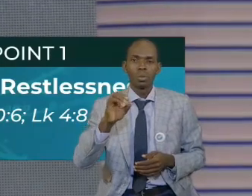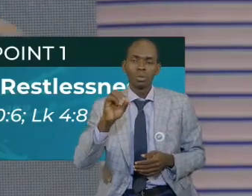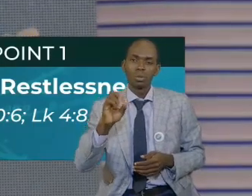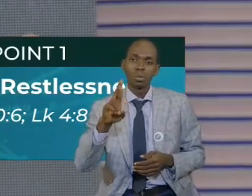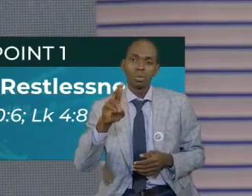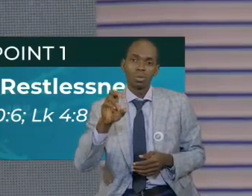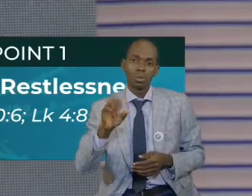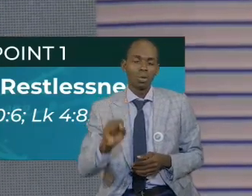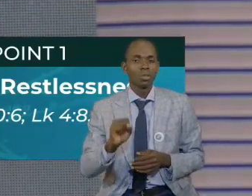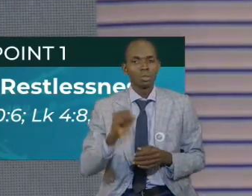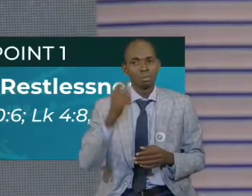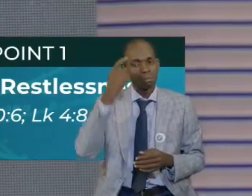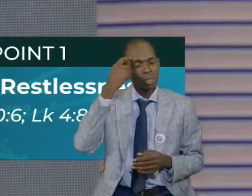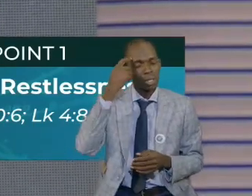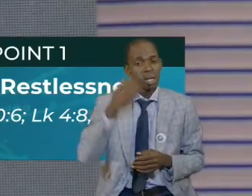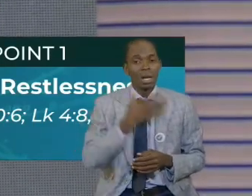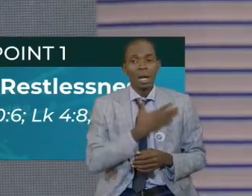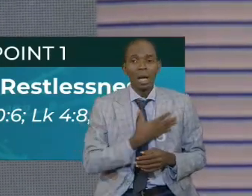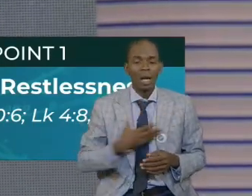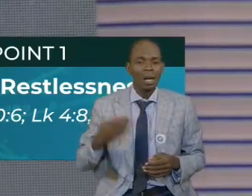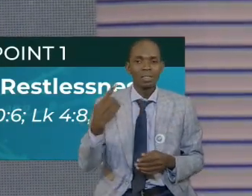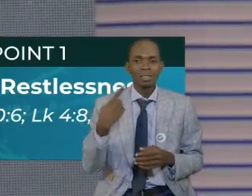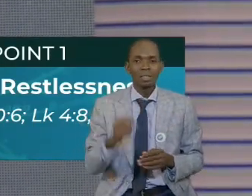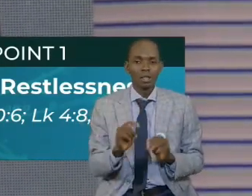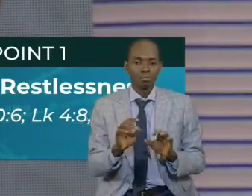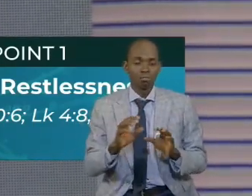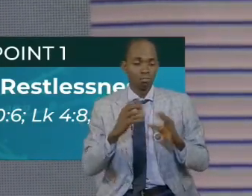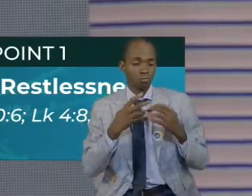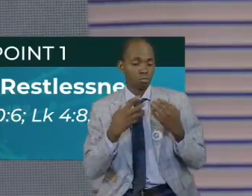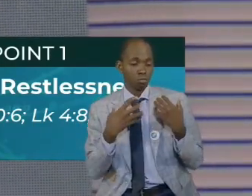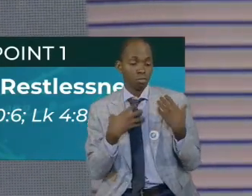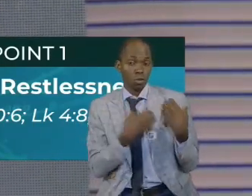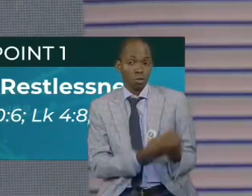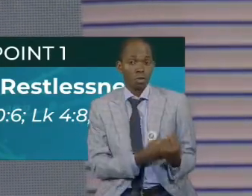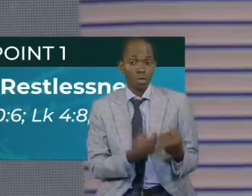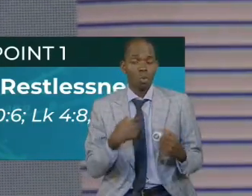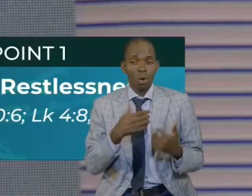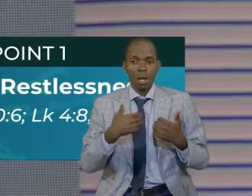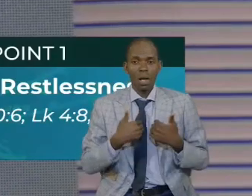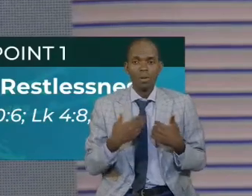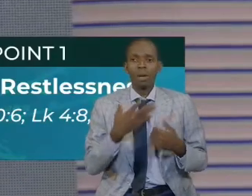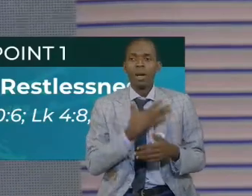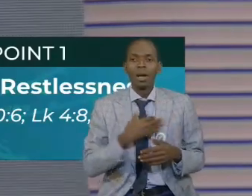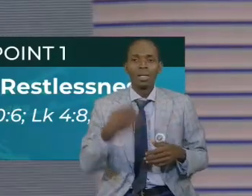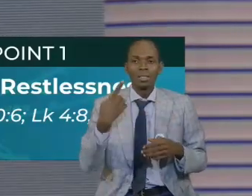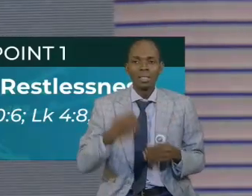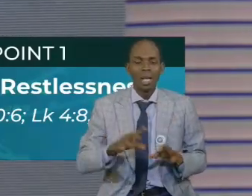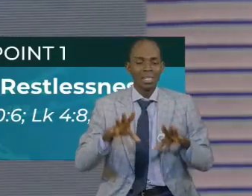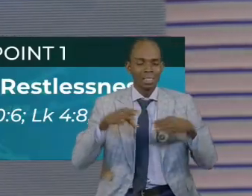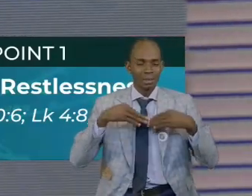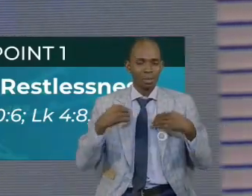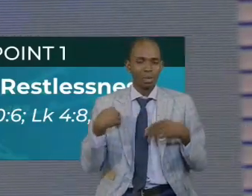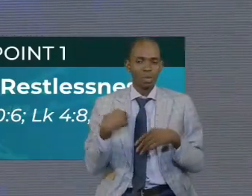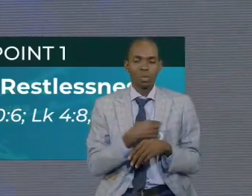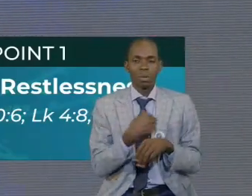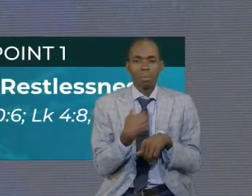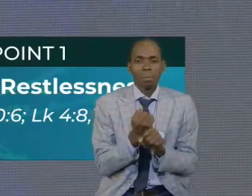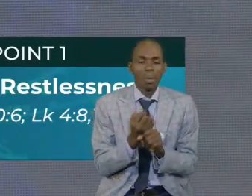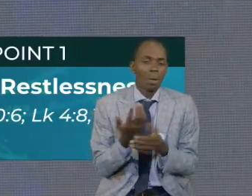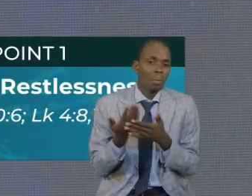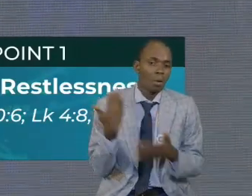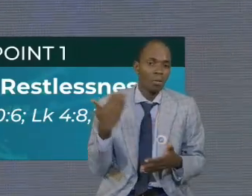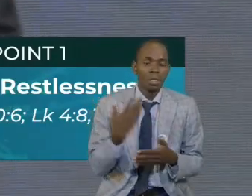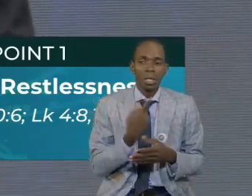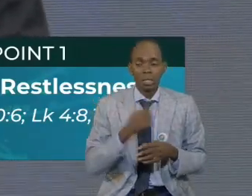And the confidence we had, and the acceptance we have made, and the decisions we have